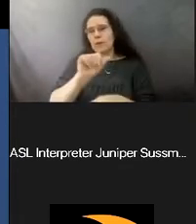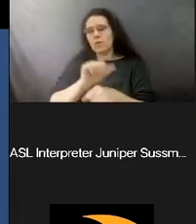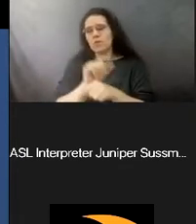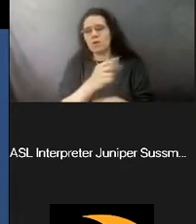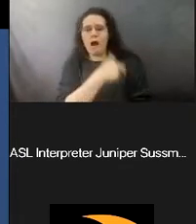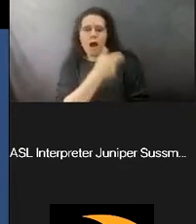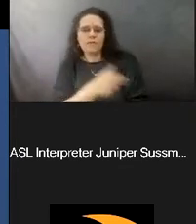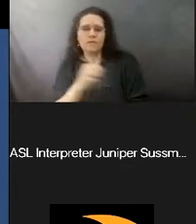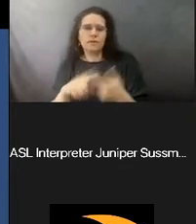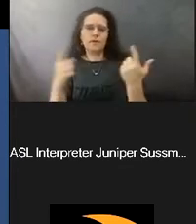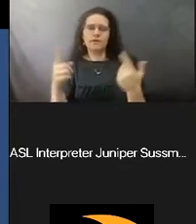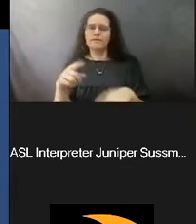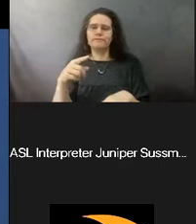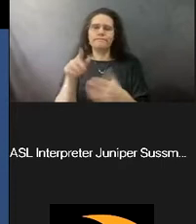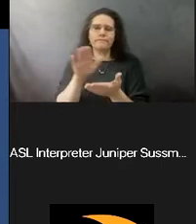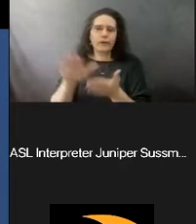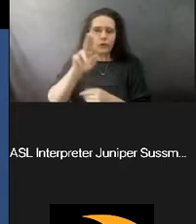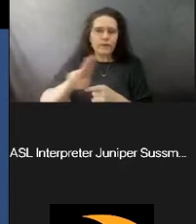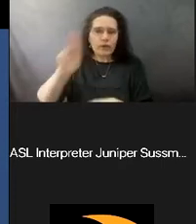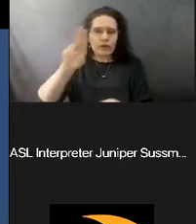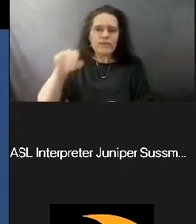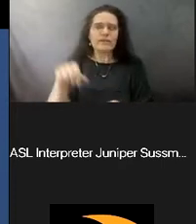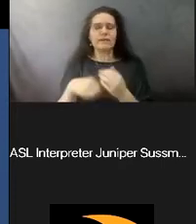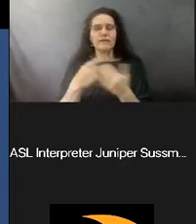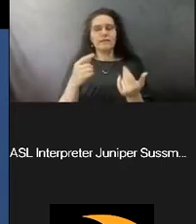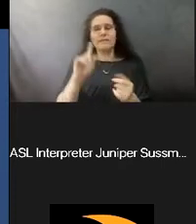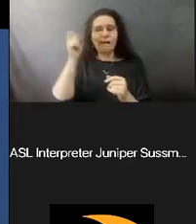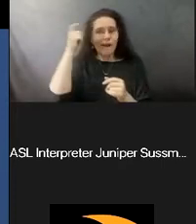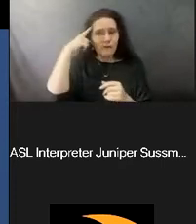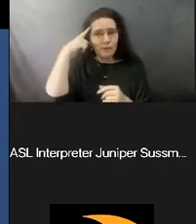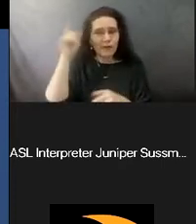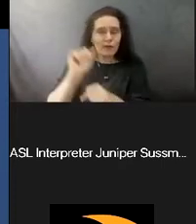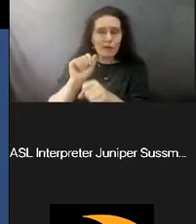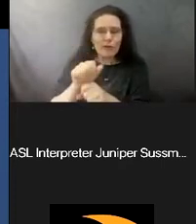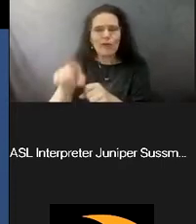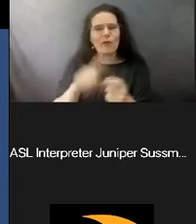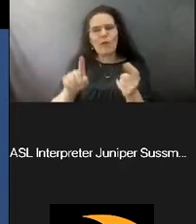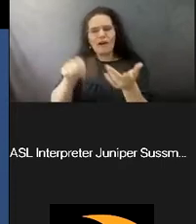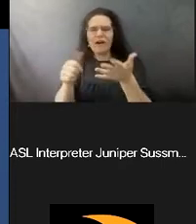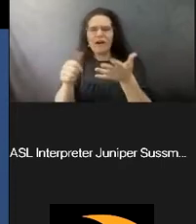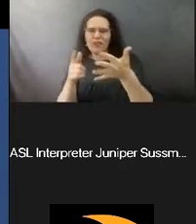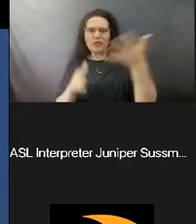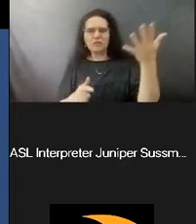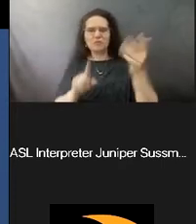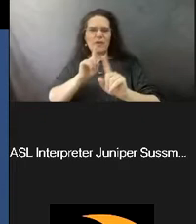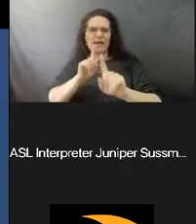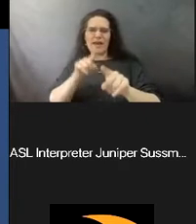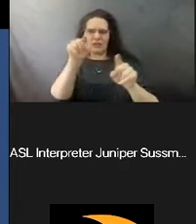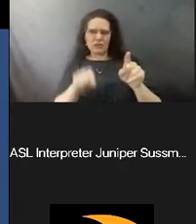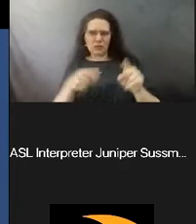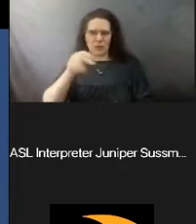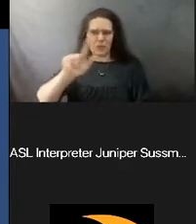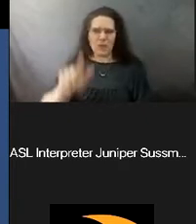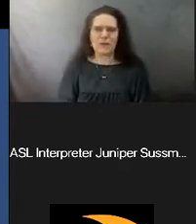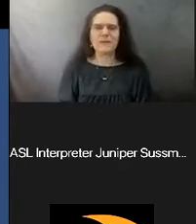academic institution? Are you with a government agency? Or are you in another category that is not already covered?